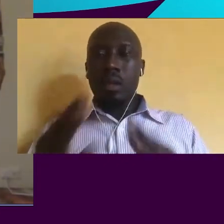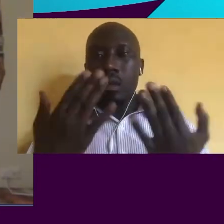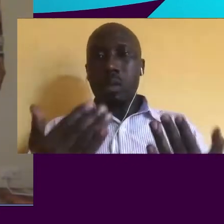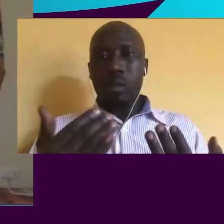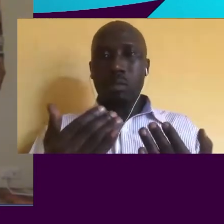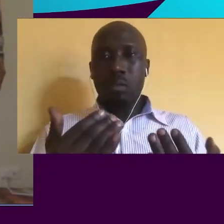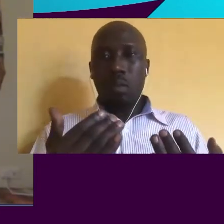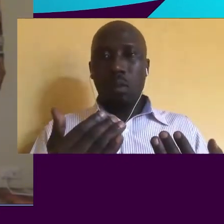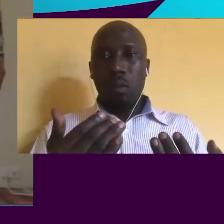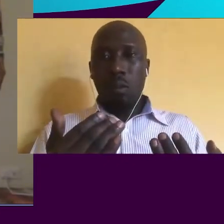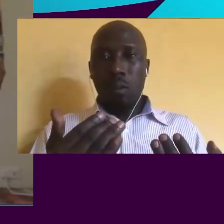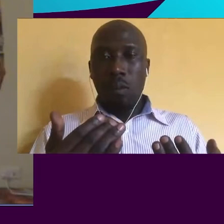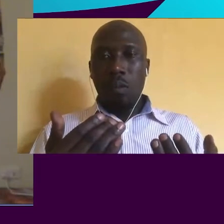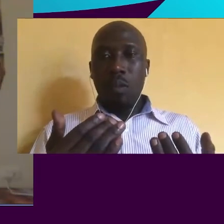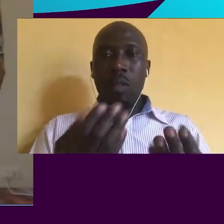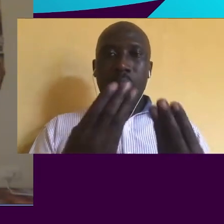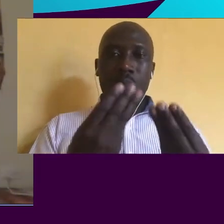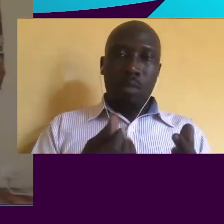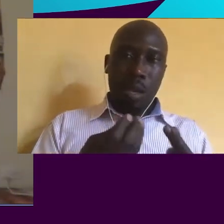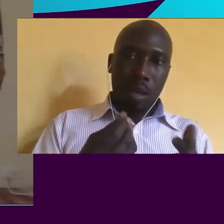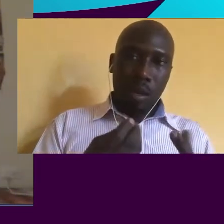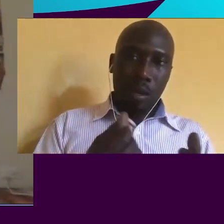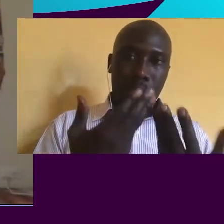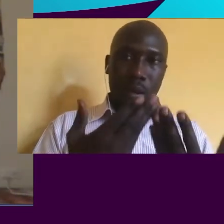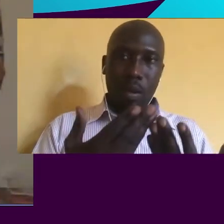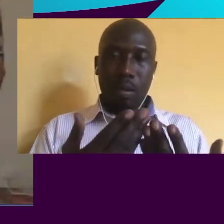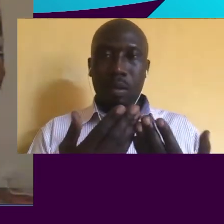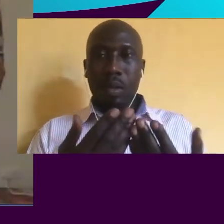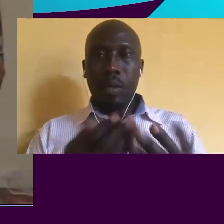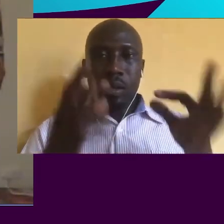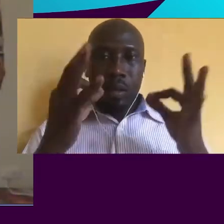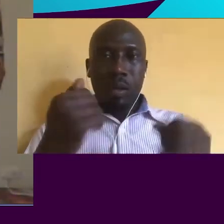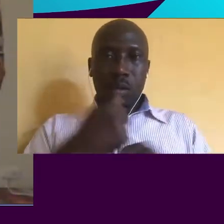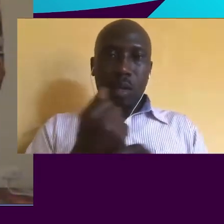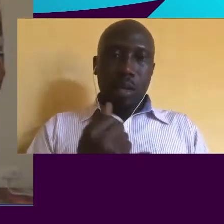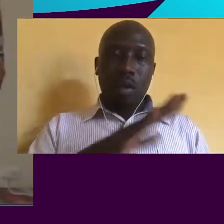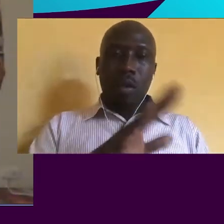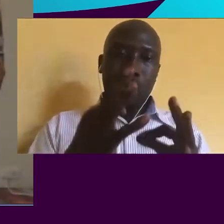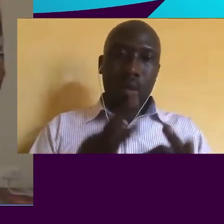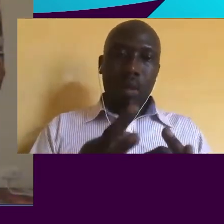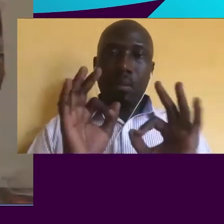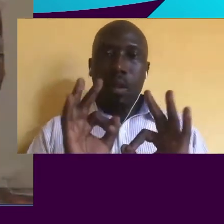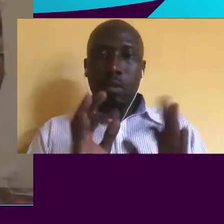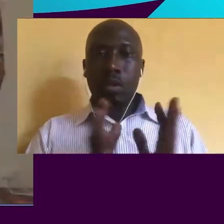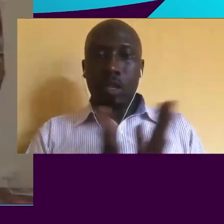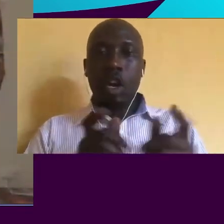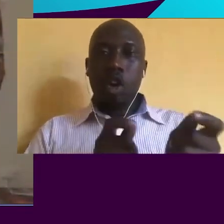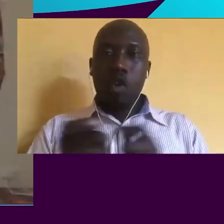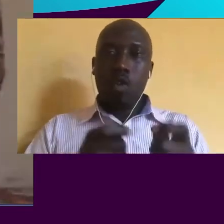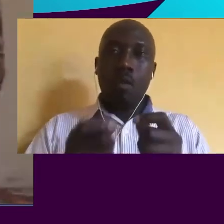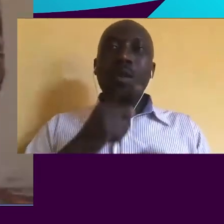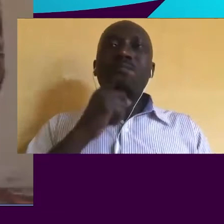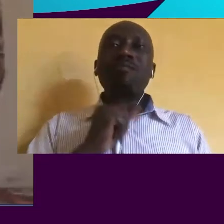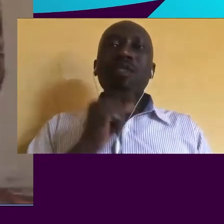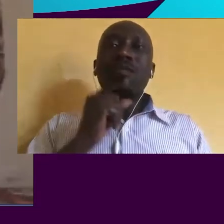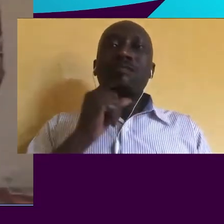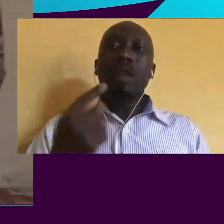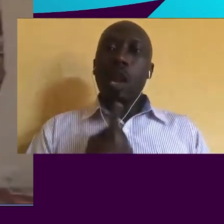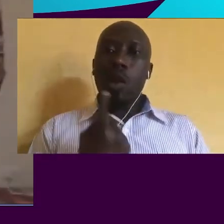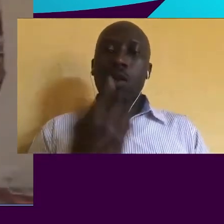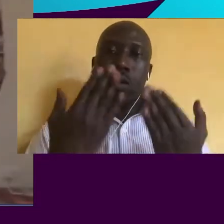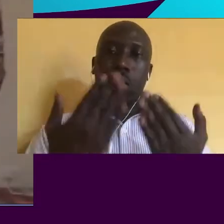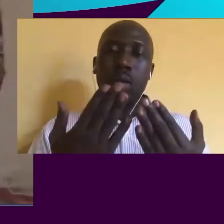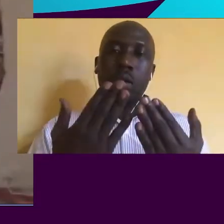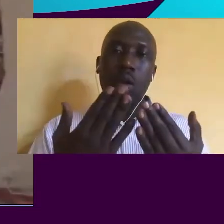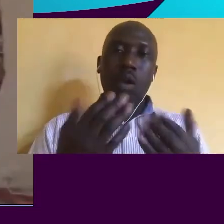The money, the decision-making, everything is also generally controlled by men. So with these projects, we